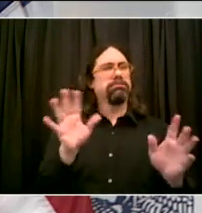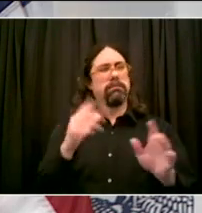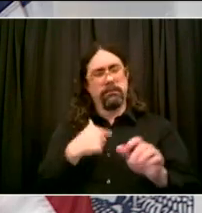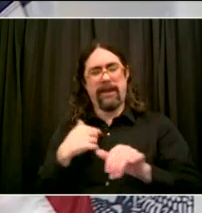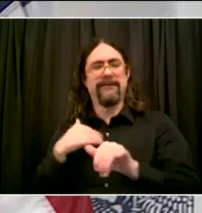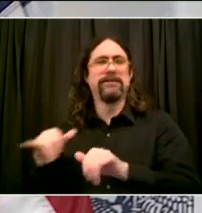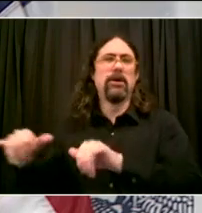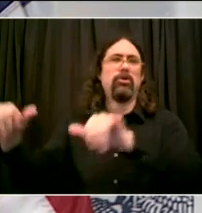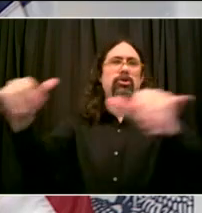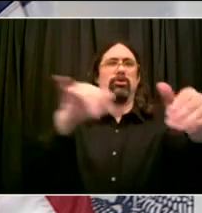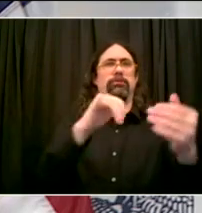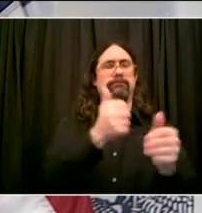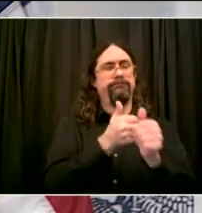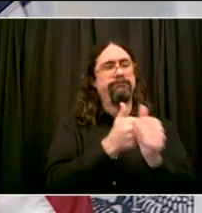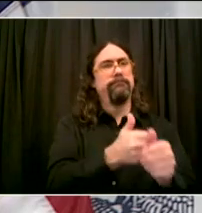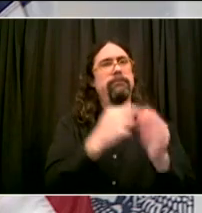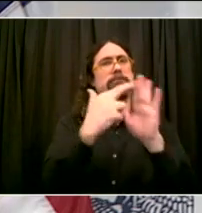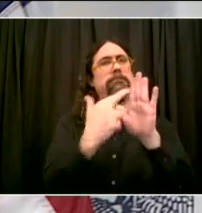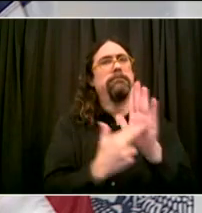Next is Nolan from the Post.